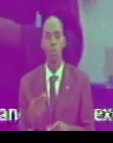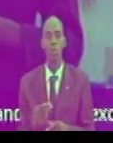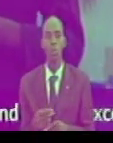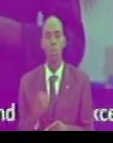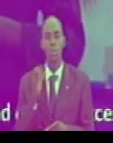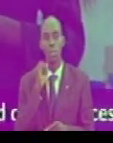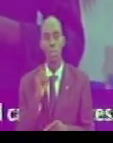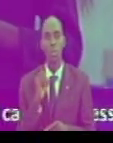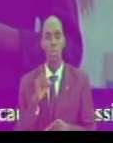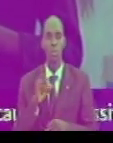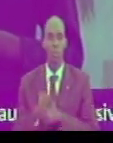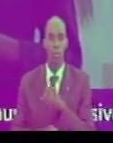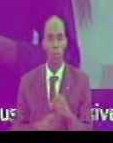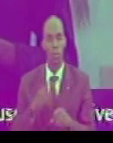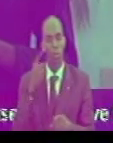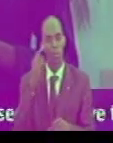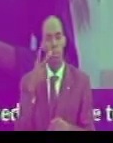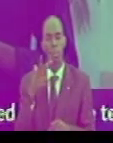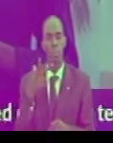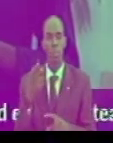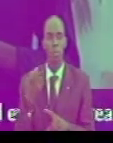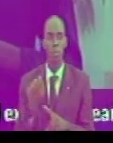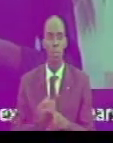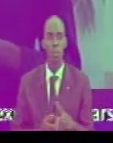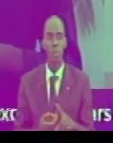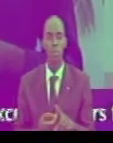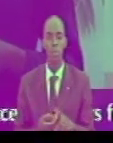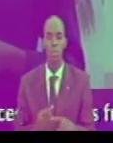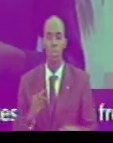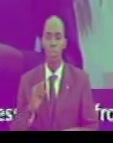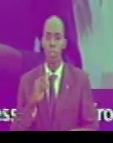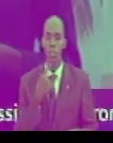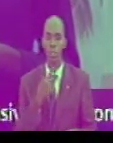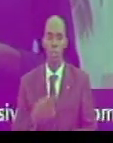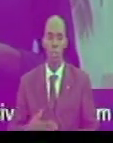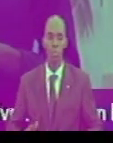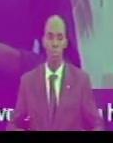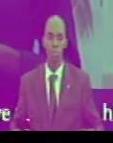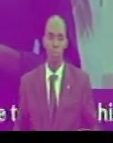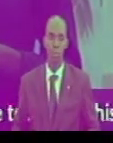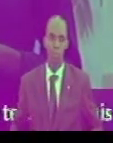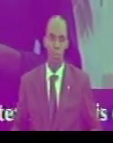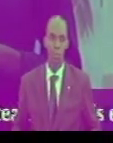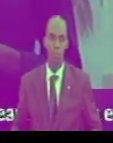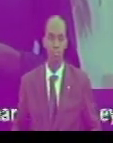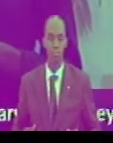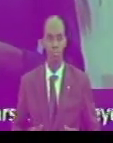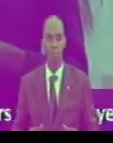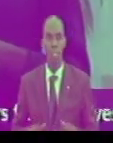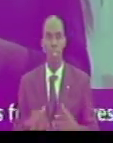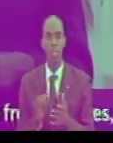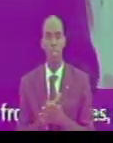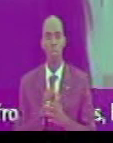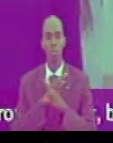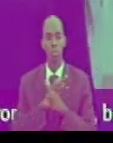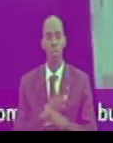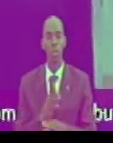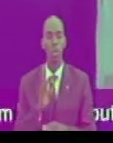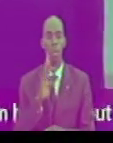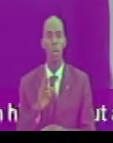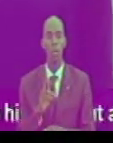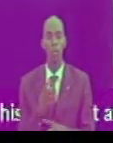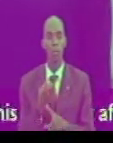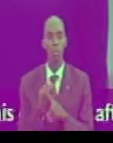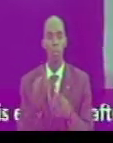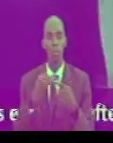almost prevented her from coming for this program. But yesterday, the Lord touched her.